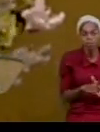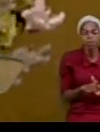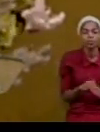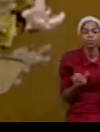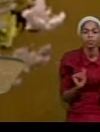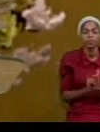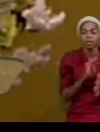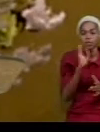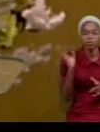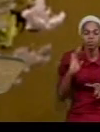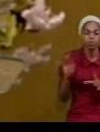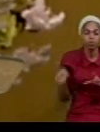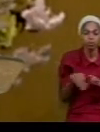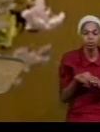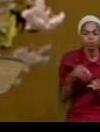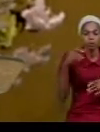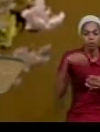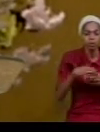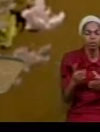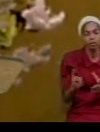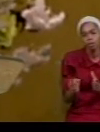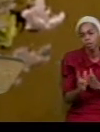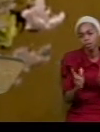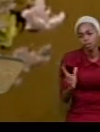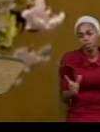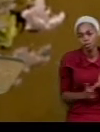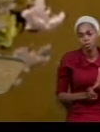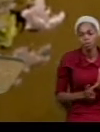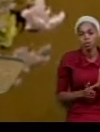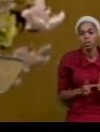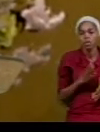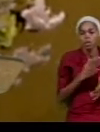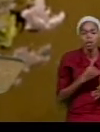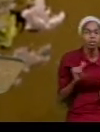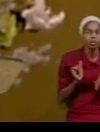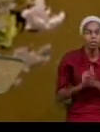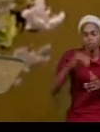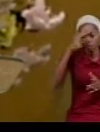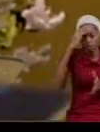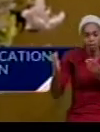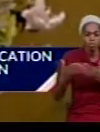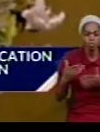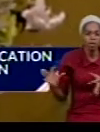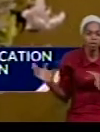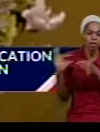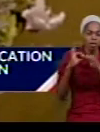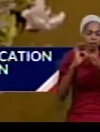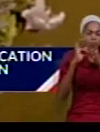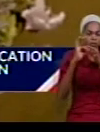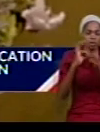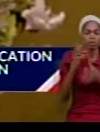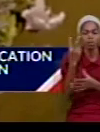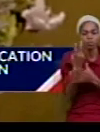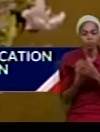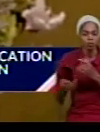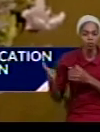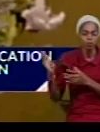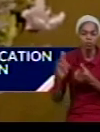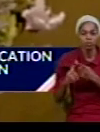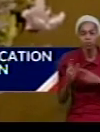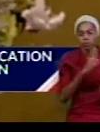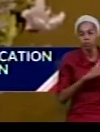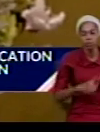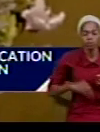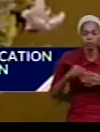new man, and so making peace, and that he might reconcile both unto God in one body by the cross,